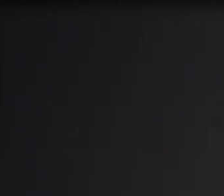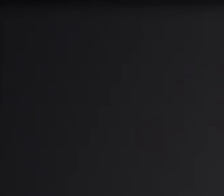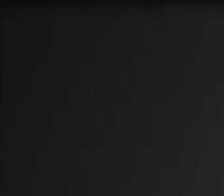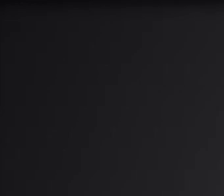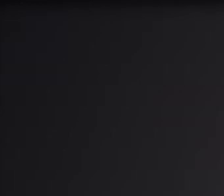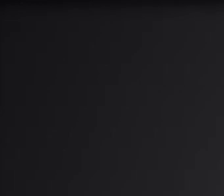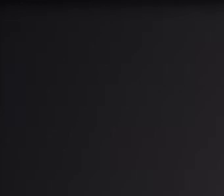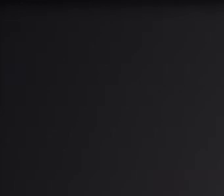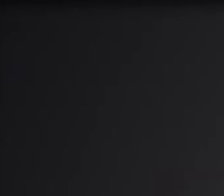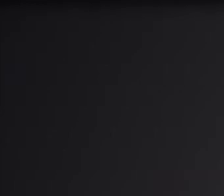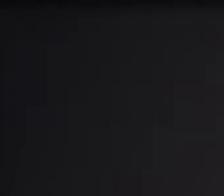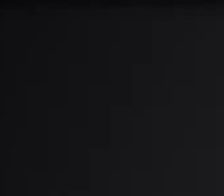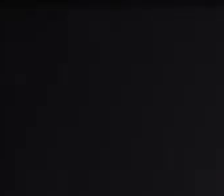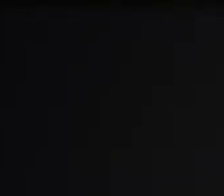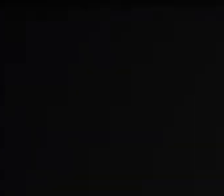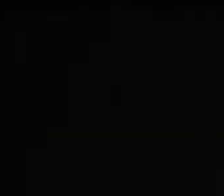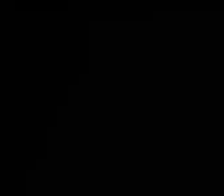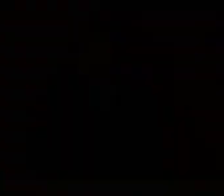cupertino.org/coronavirus.